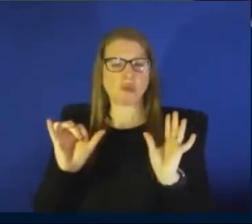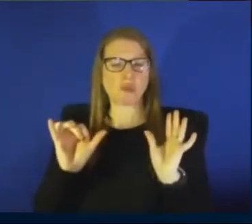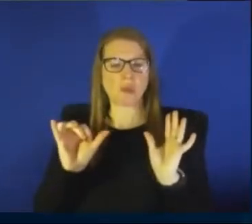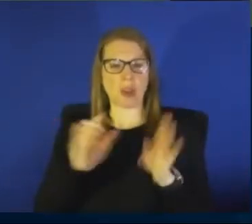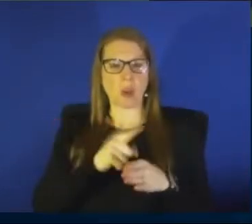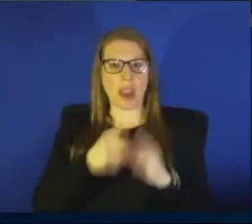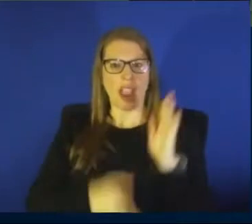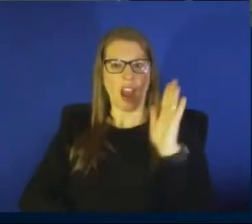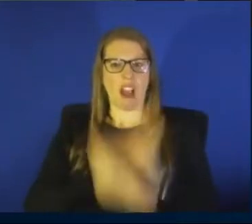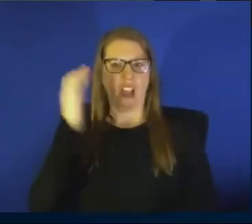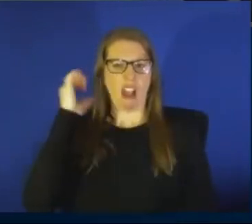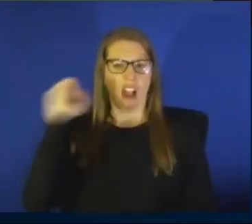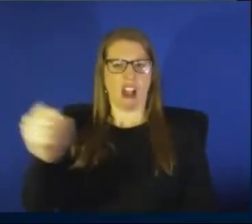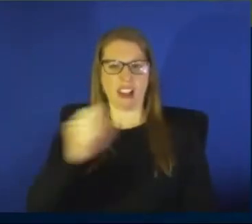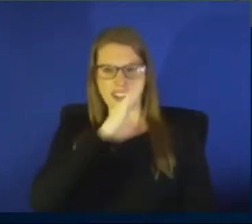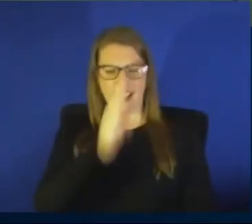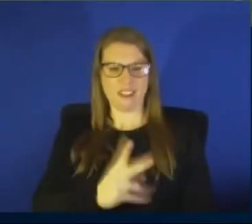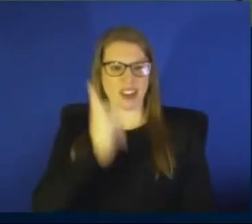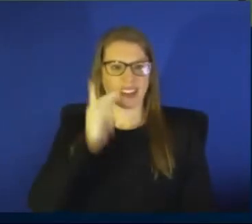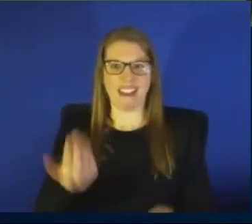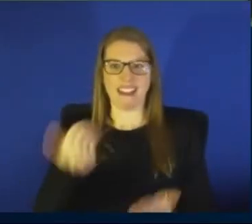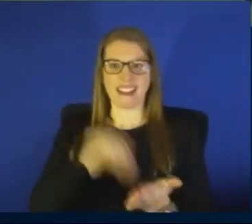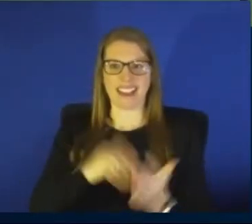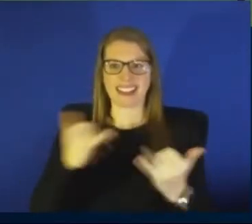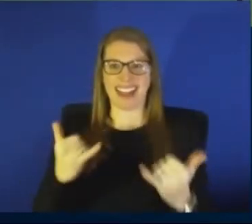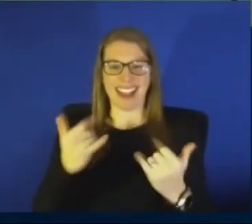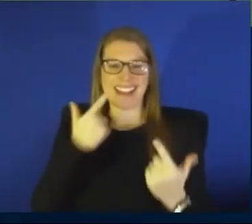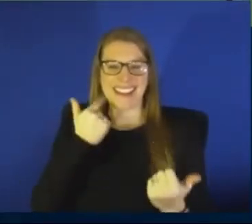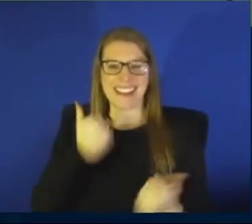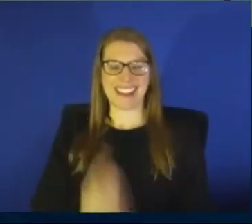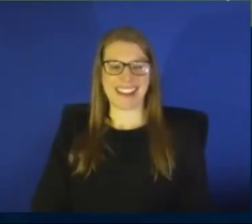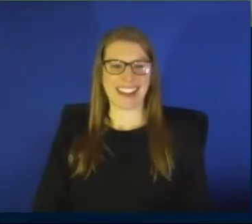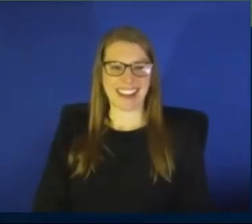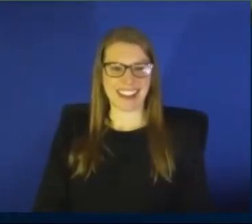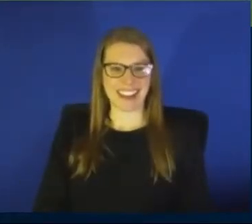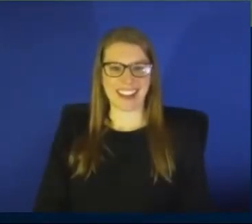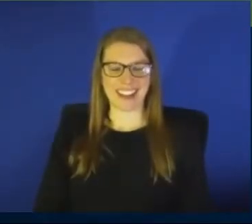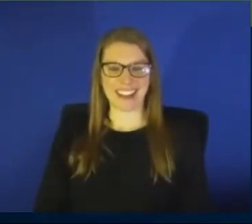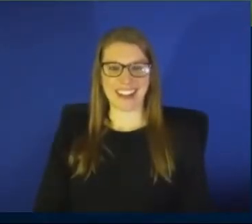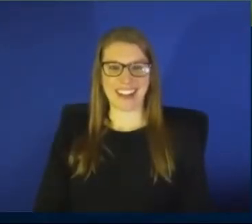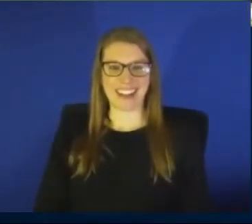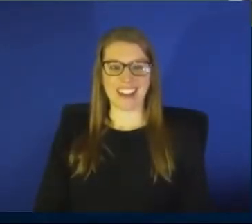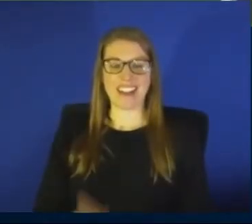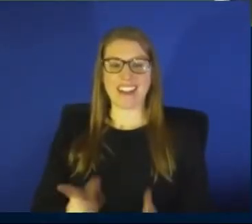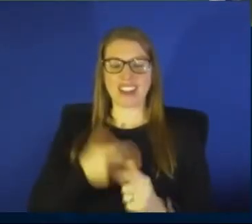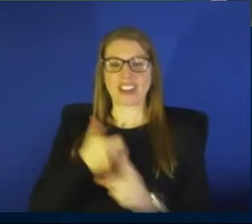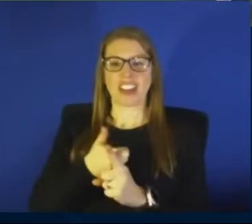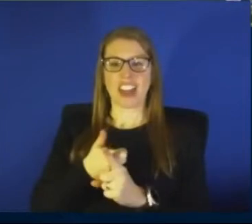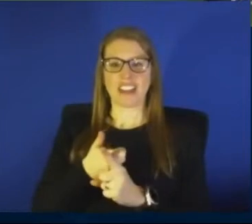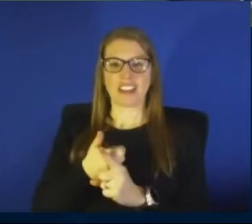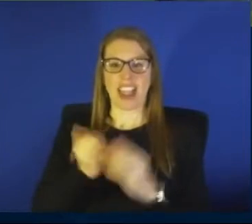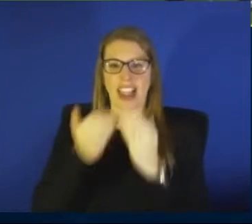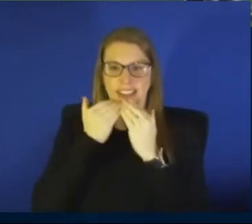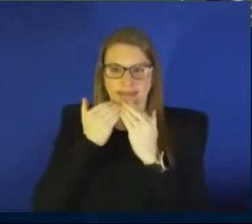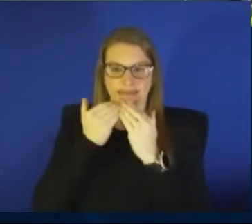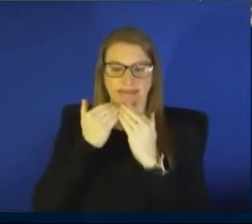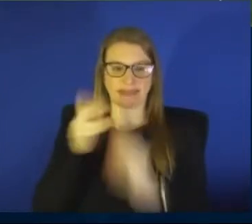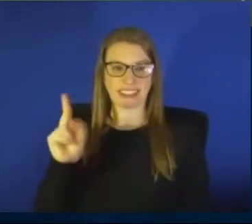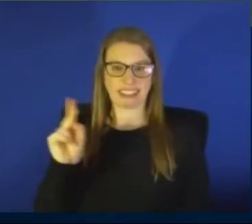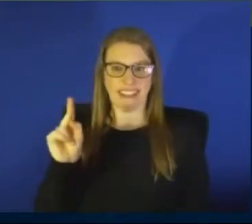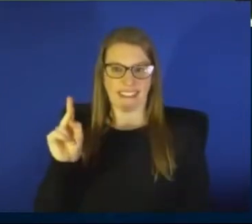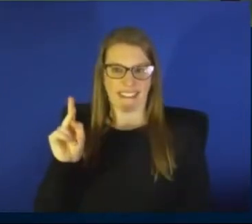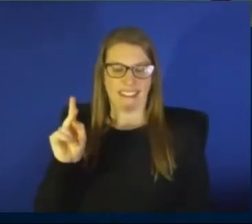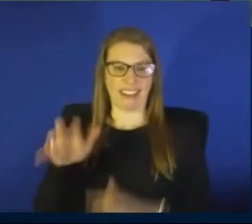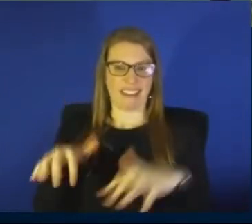today. First, wait. First, she leaves us Right? high and dry eating that delicious sandwich in Yeah, the K. that was- Now she's golfing.